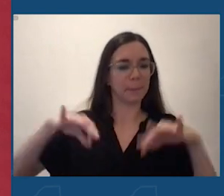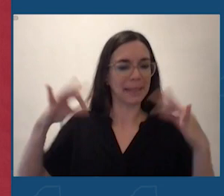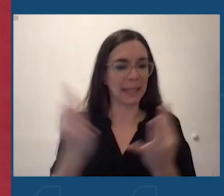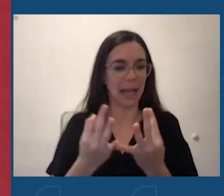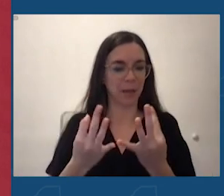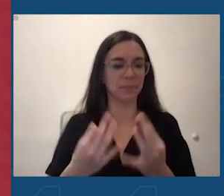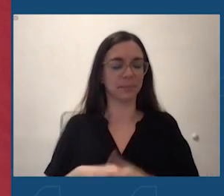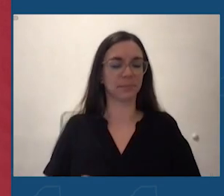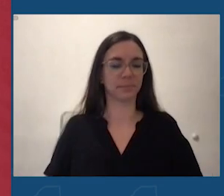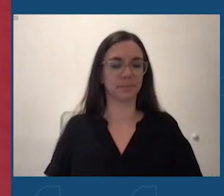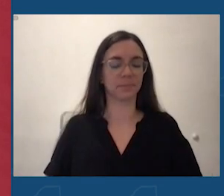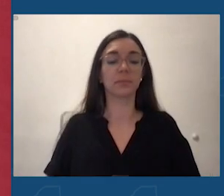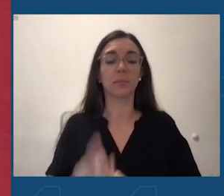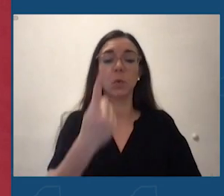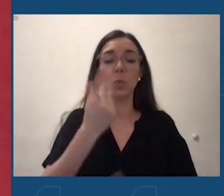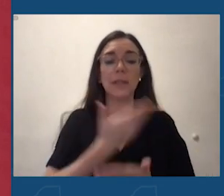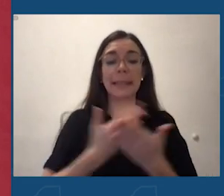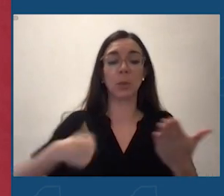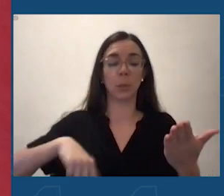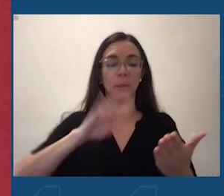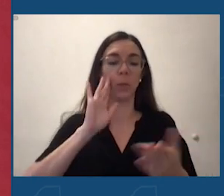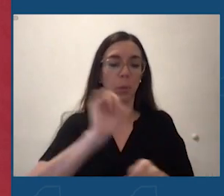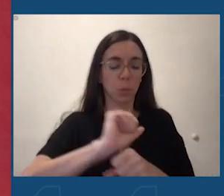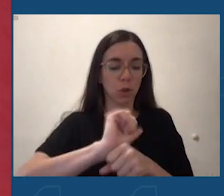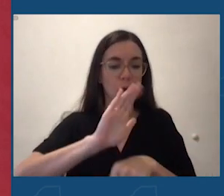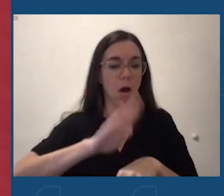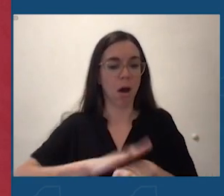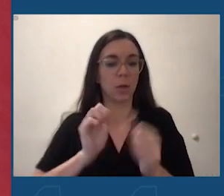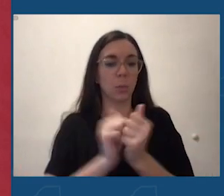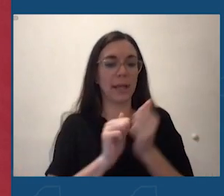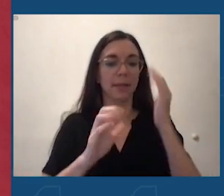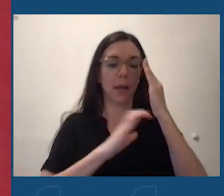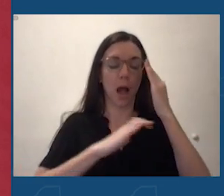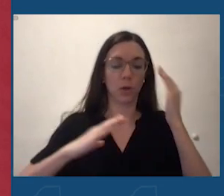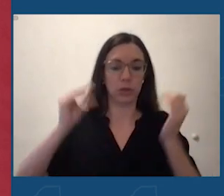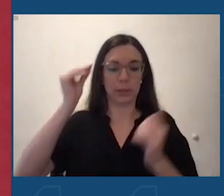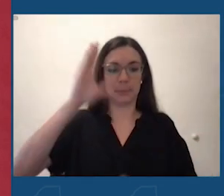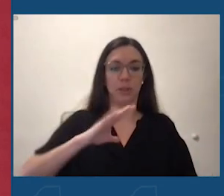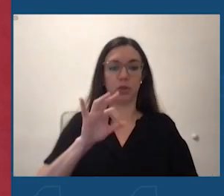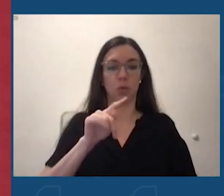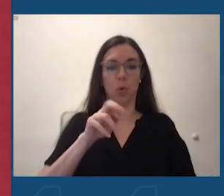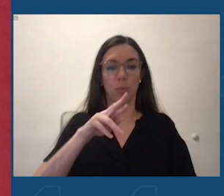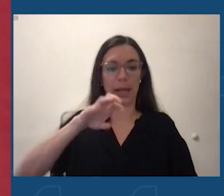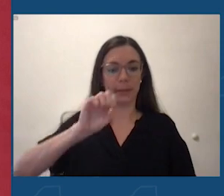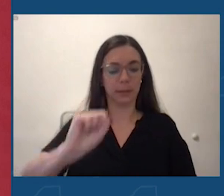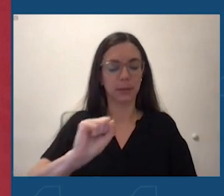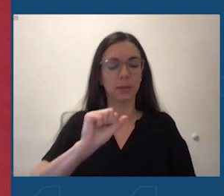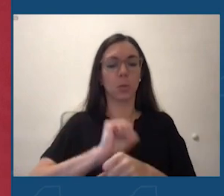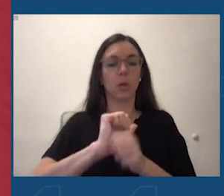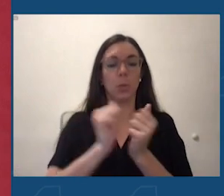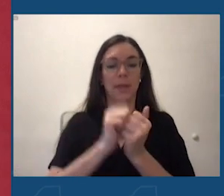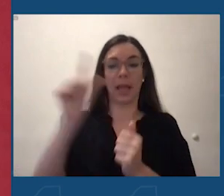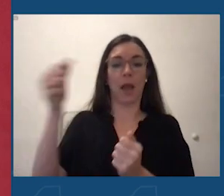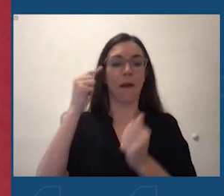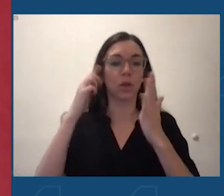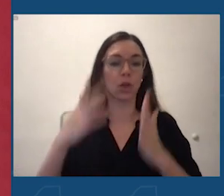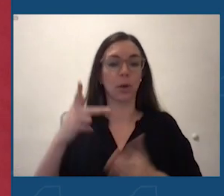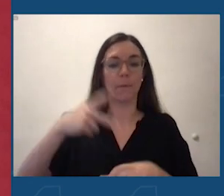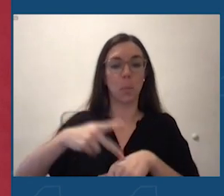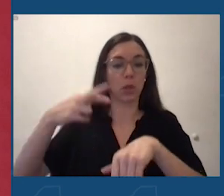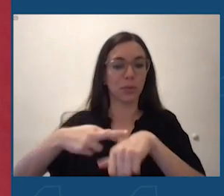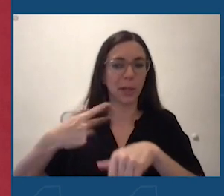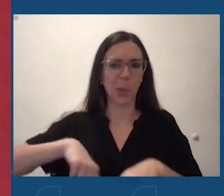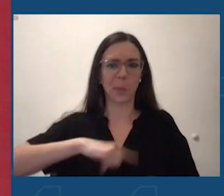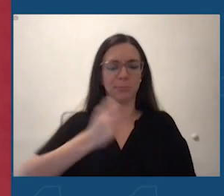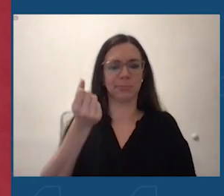And one thing we're going to work on with Congressman Torres, and we're working with the government of Puerto Rico, we understand that in 2017 there was